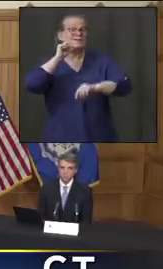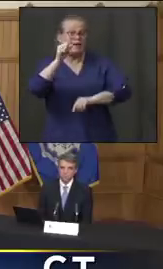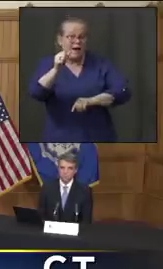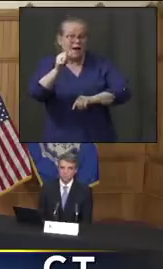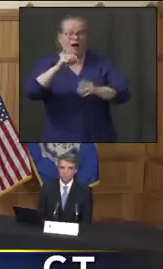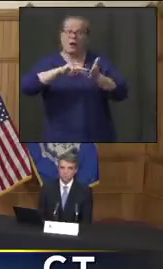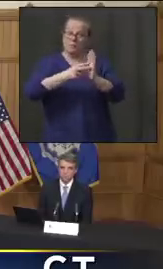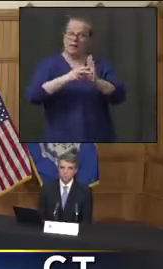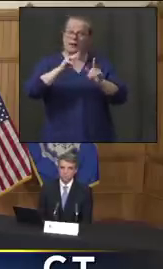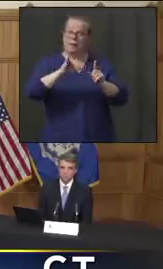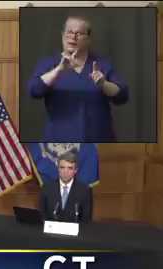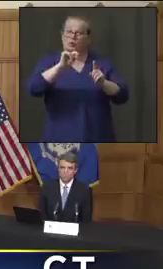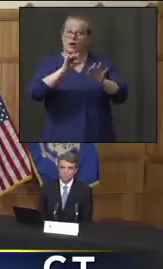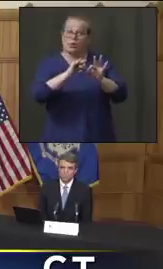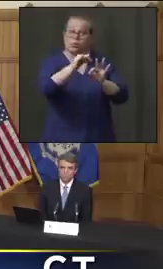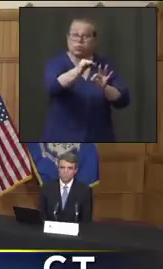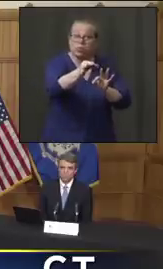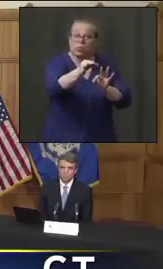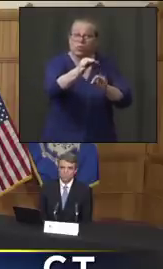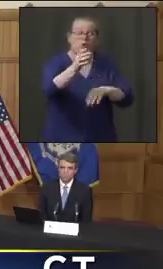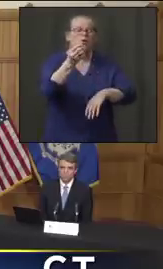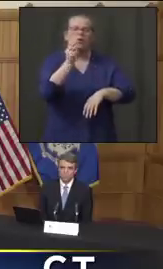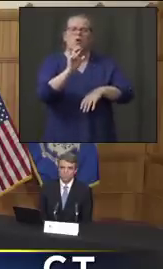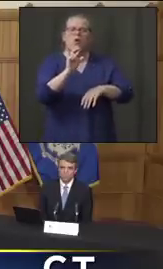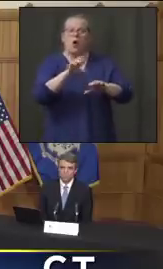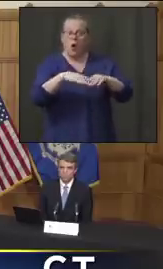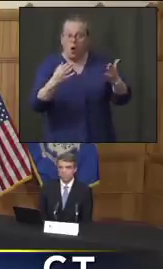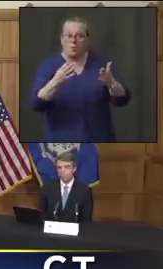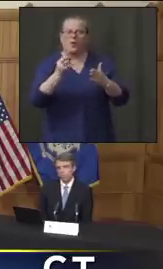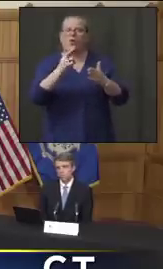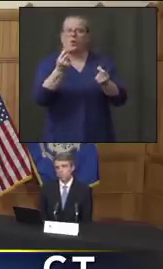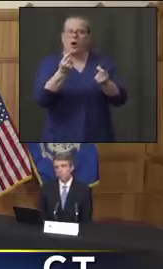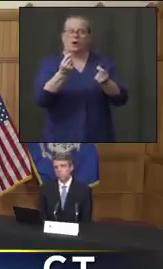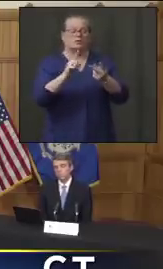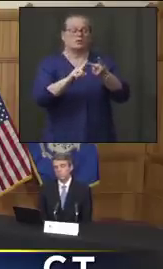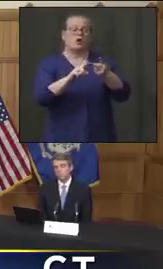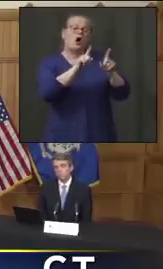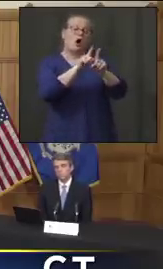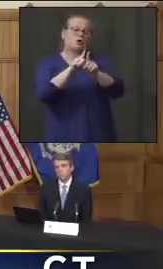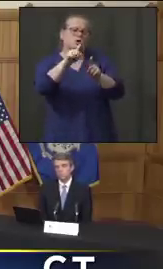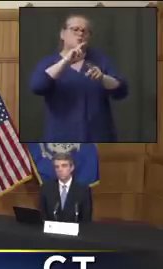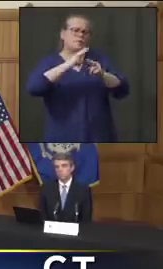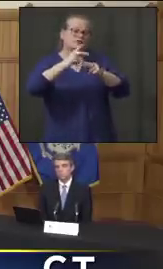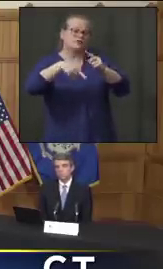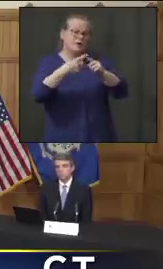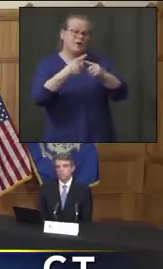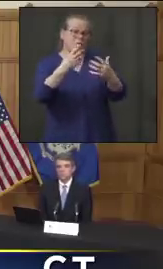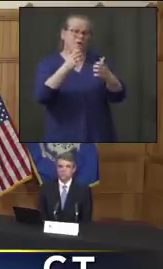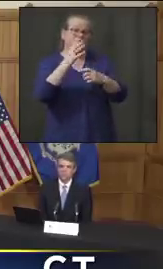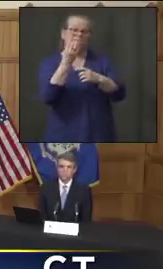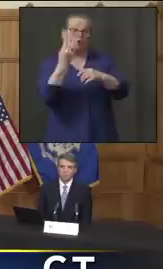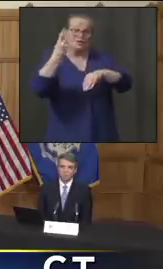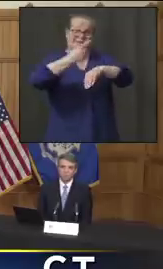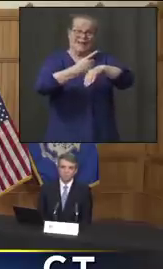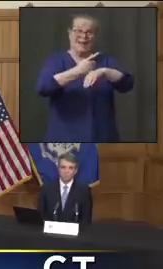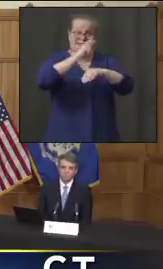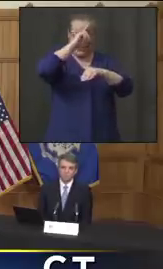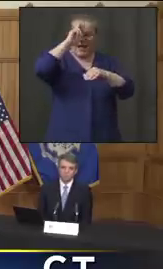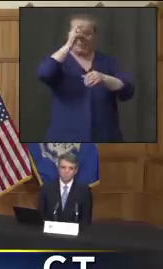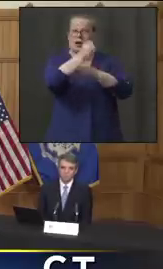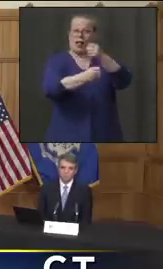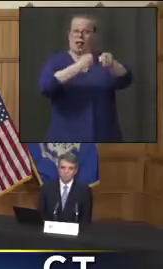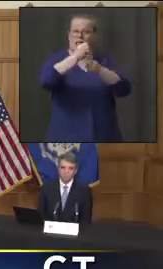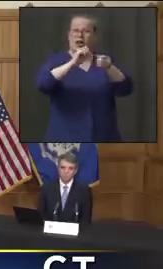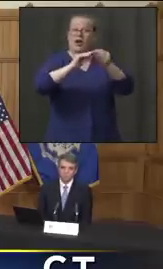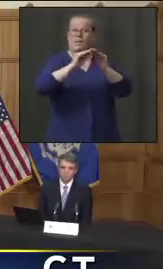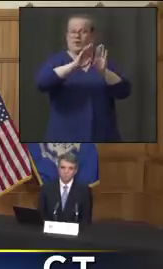the 14 days of a drop in hospitalizations. Say like Eastern Connecticut, if Eastern Connecticut